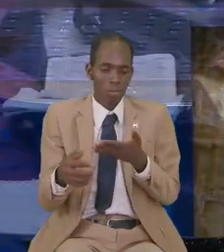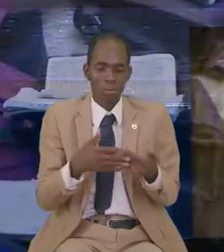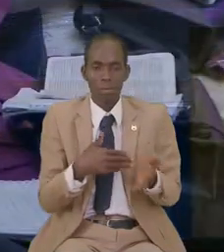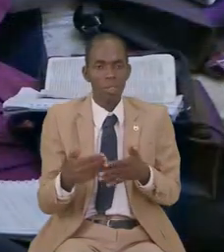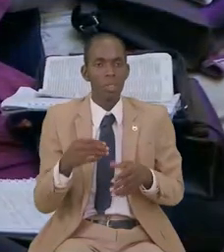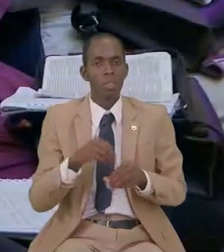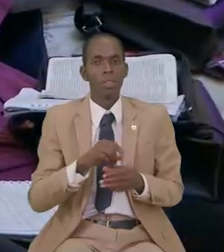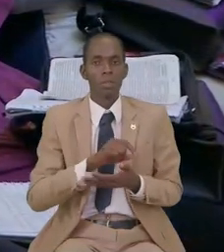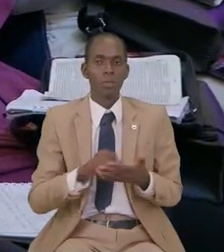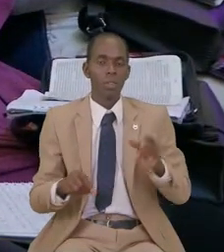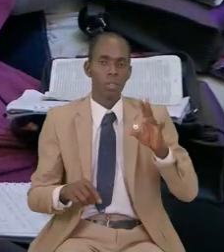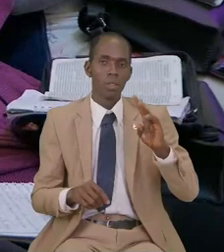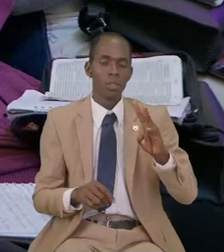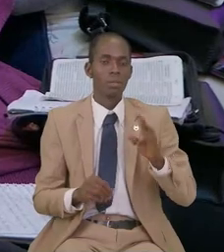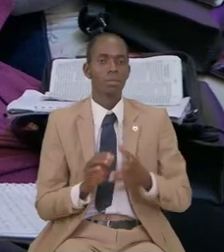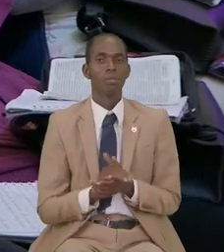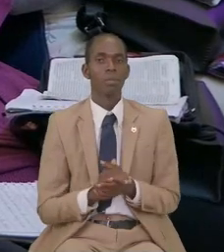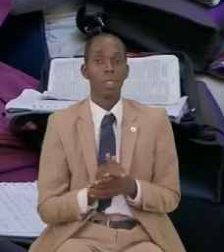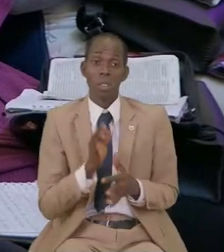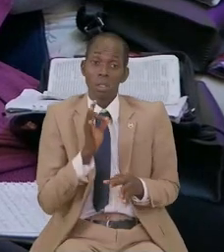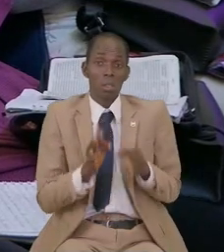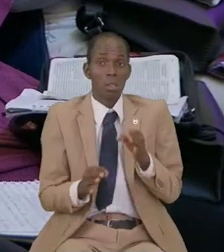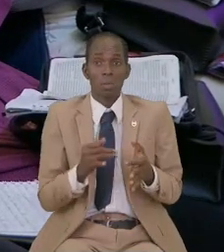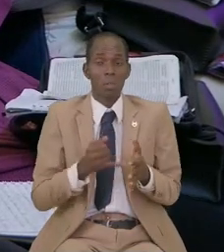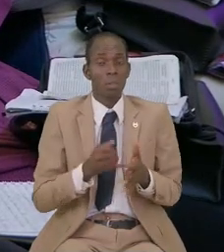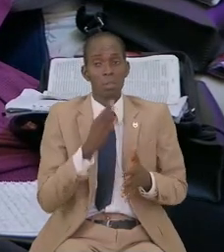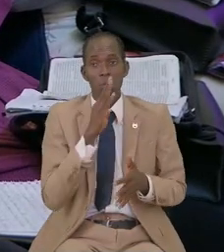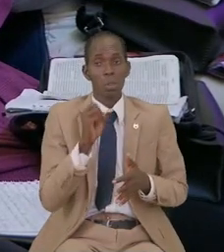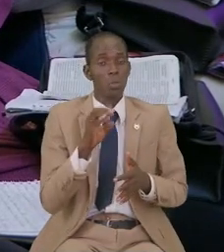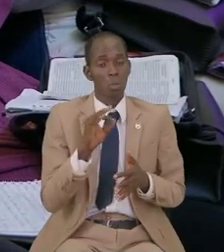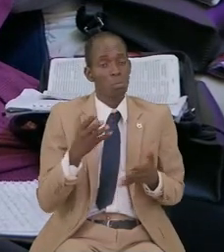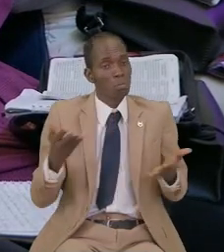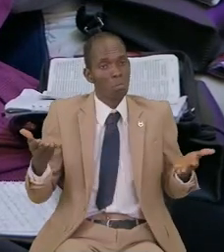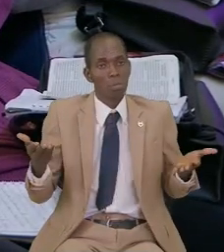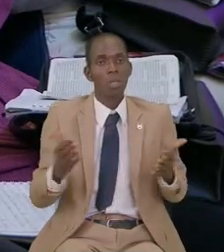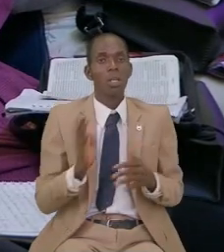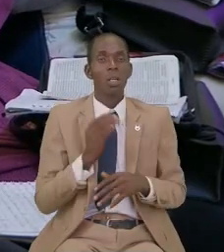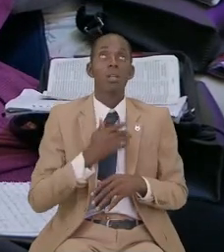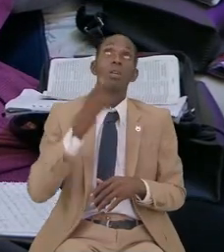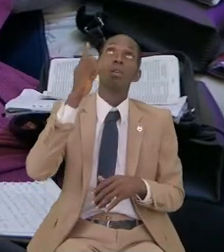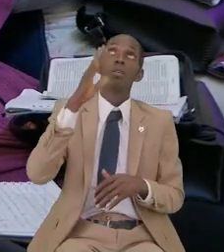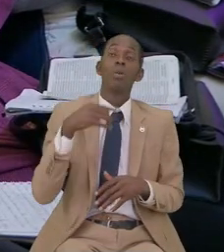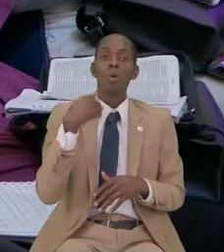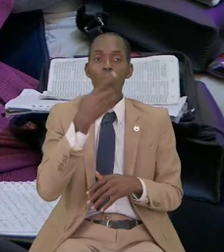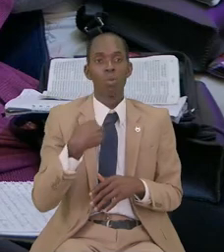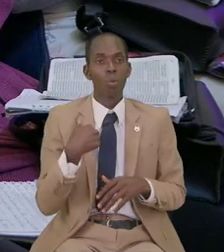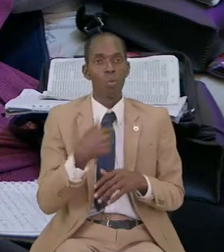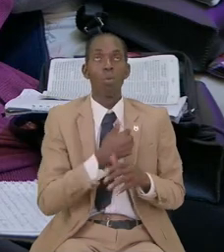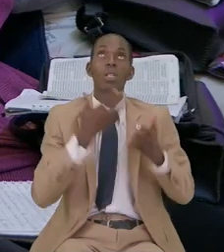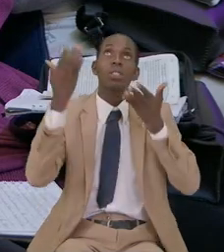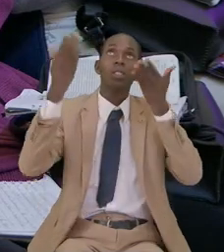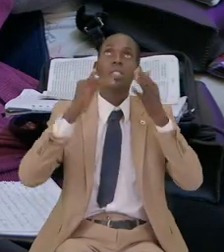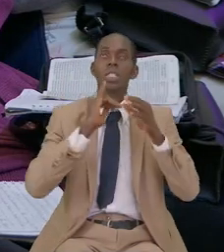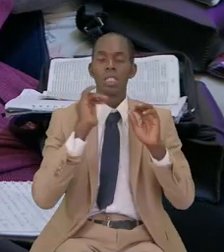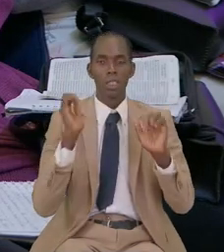verse 17. If it be so, if it be so, our God whom we serve is